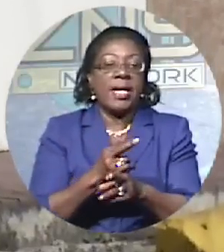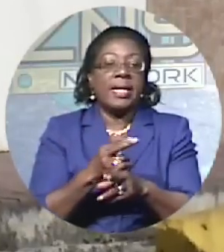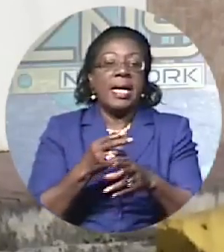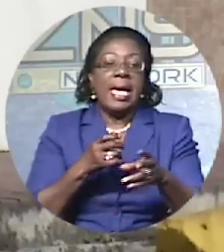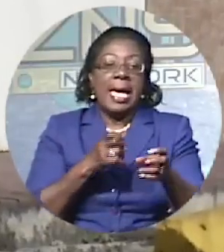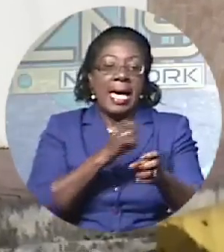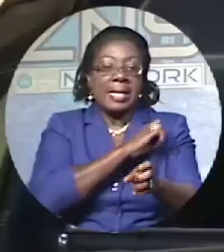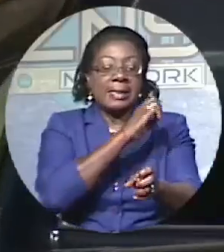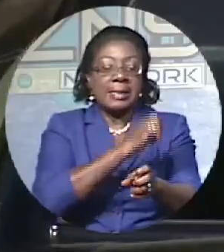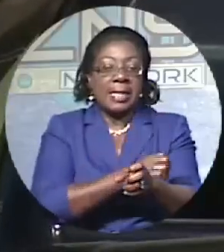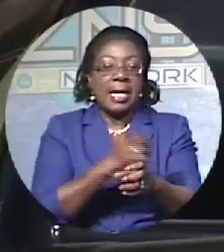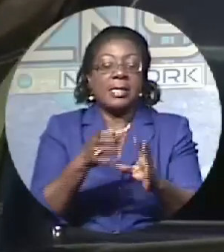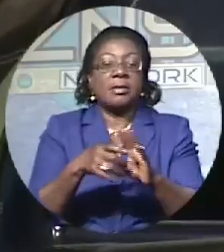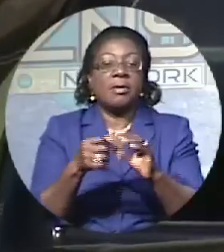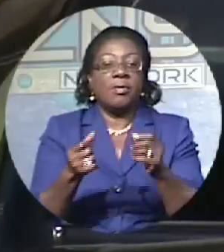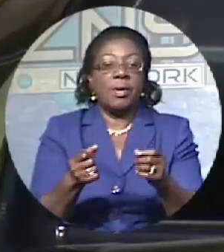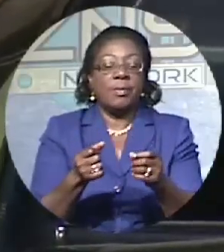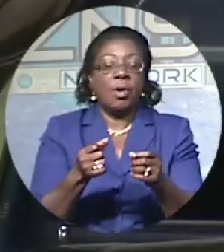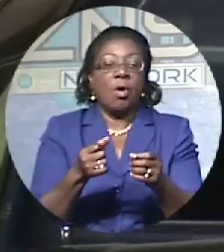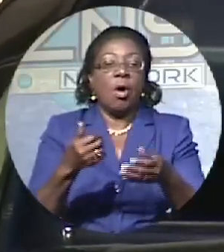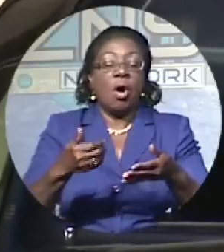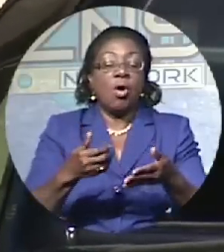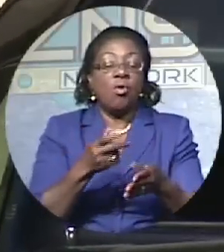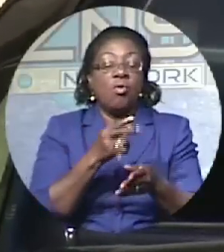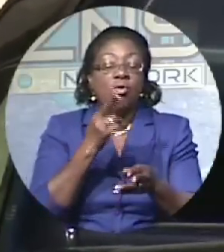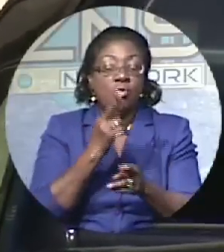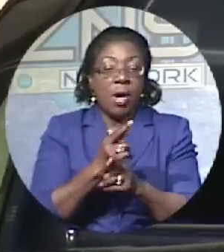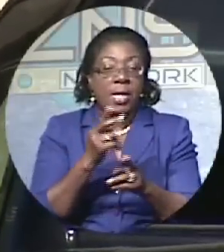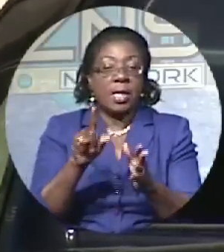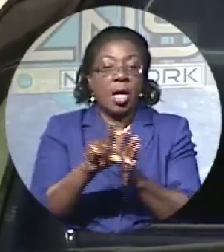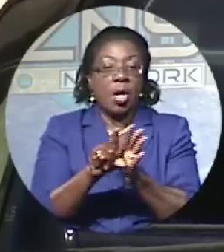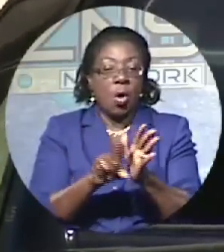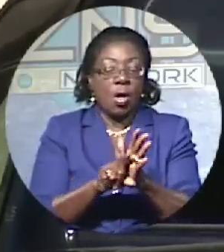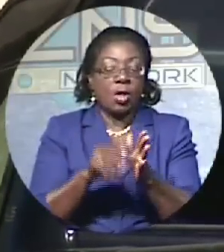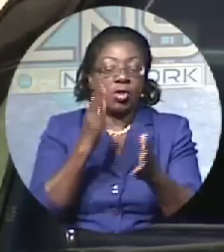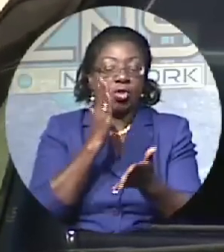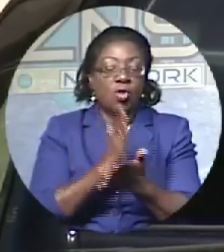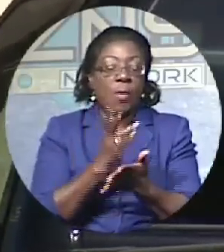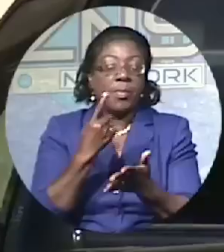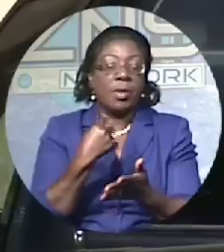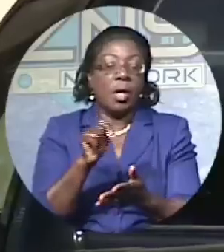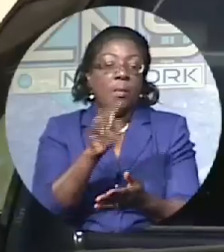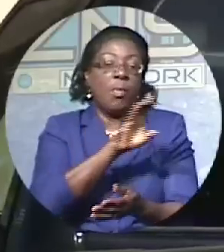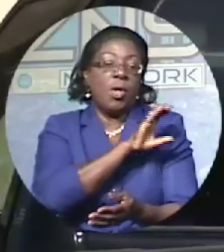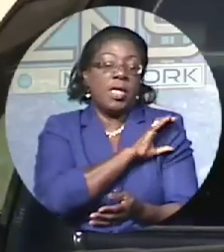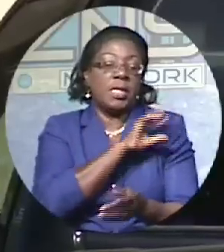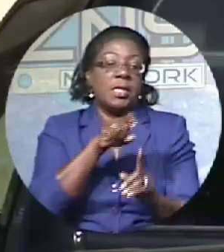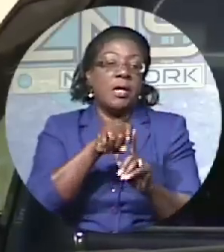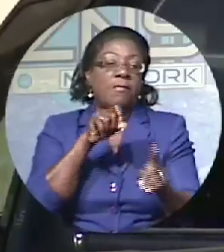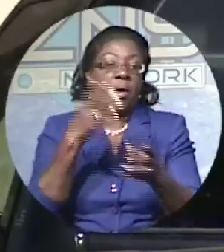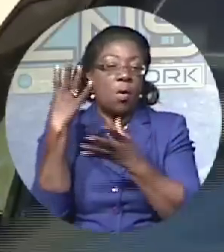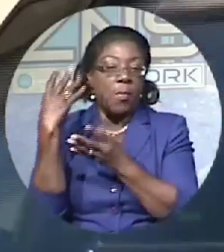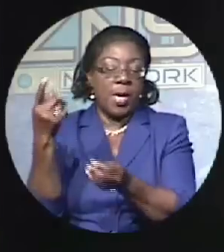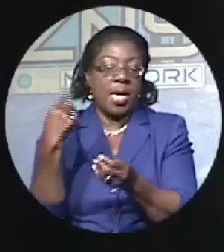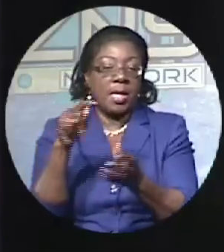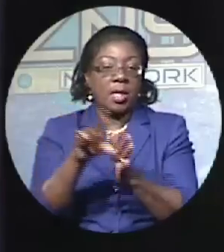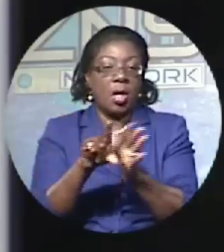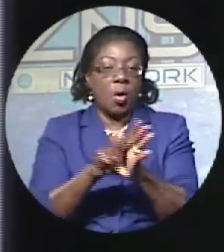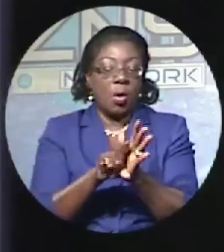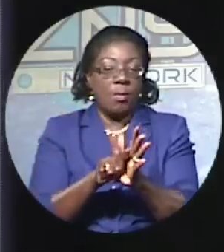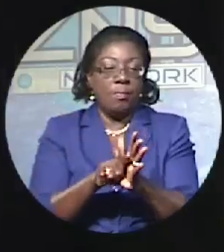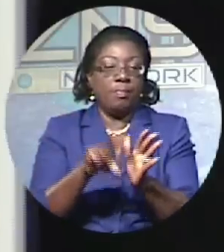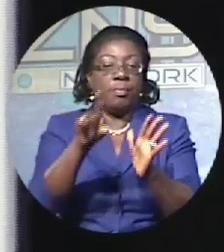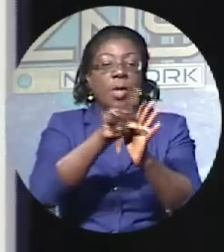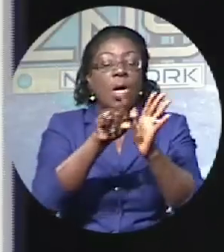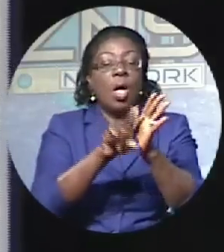judicial discretion to restrain the police from enforcing the law despite the legal challenge. Meantime, Attorney Wayne Munro,